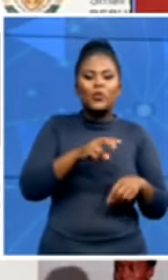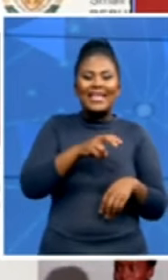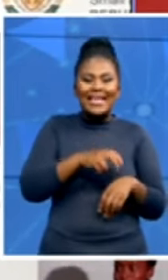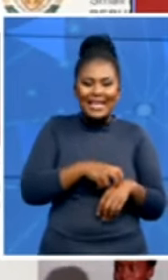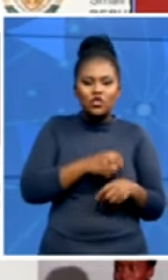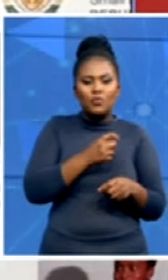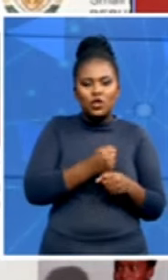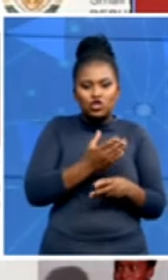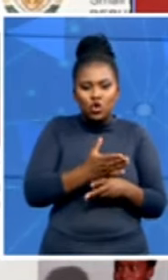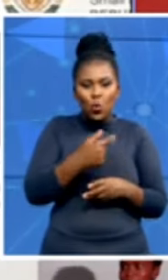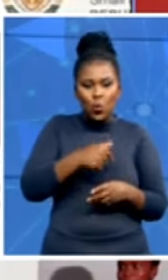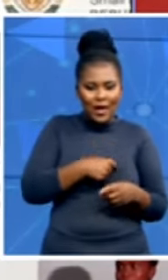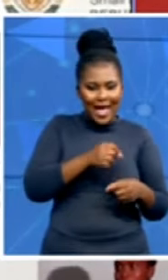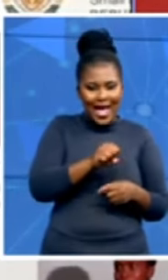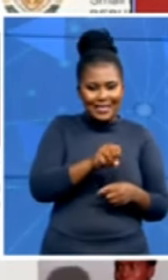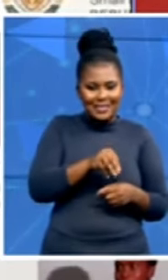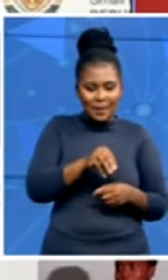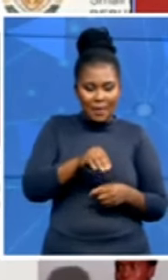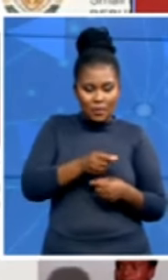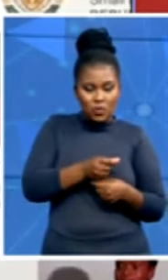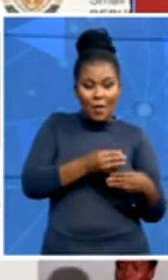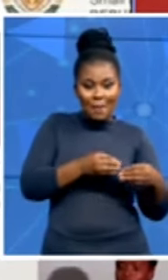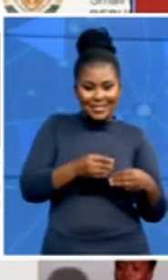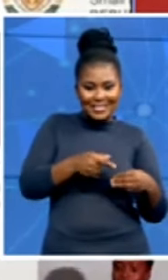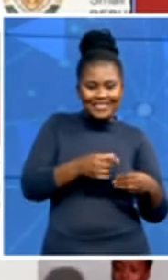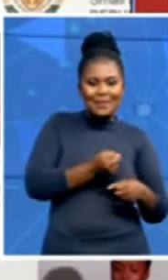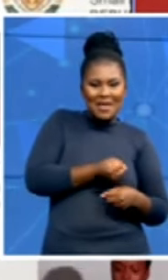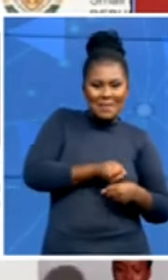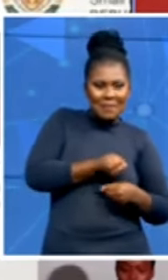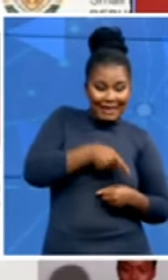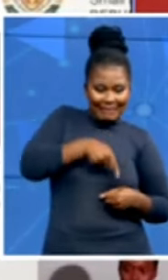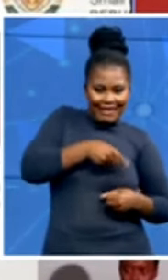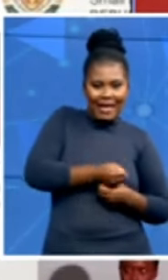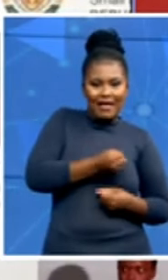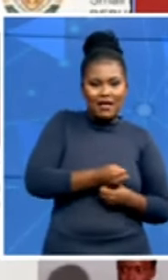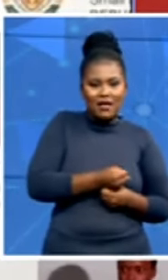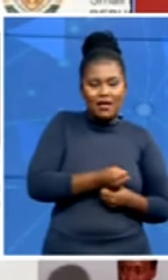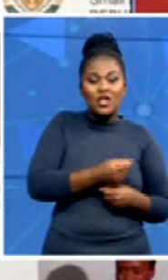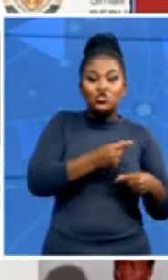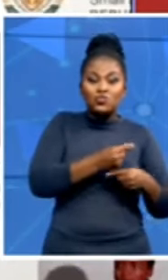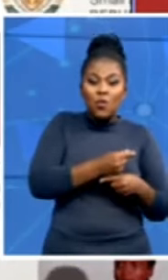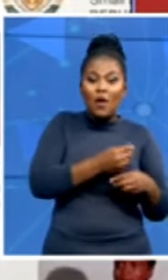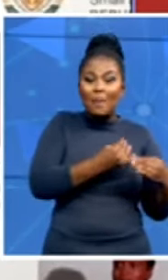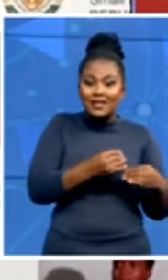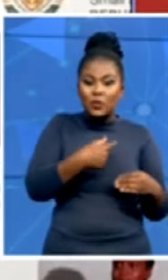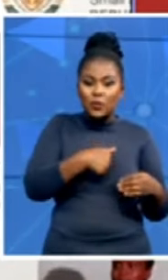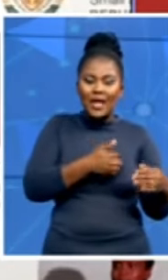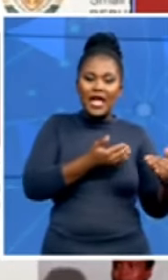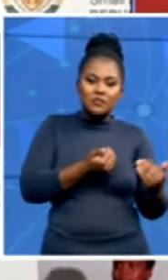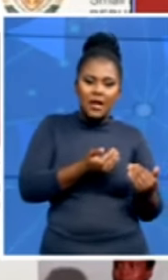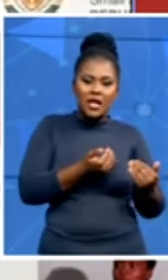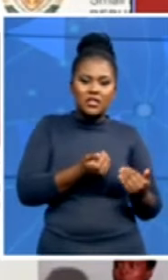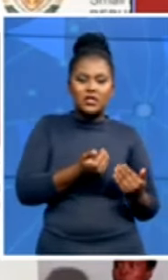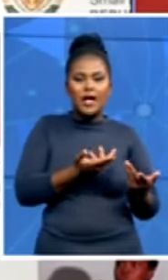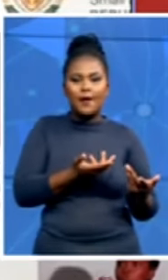can be correct that would say the small businesses that are expected to really create 9